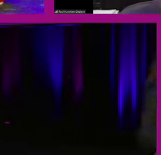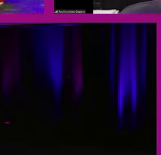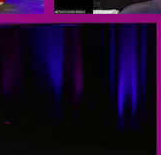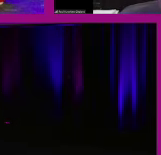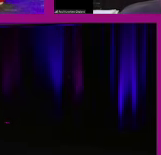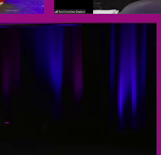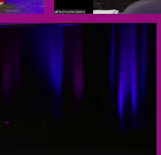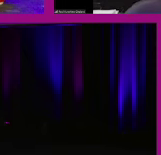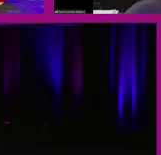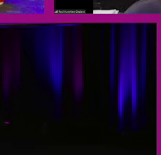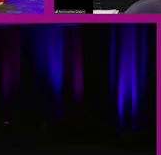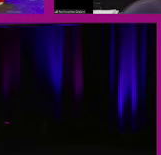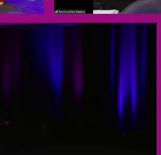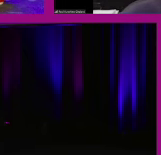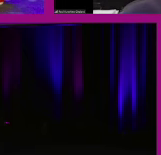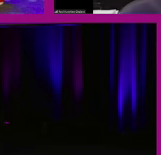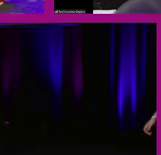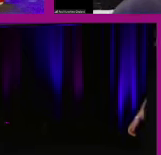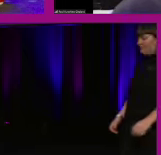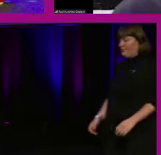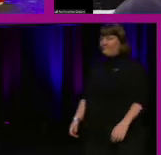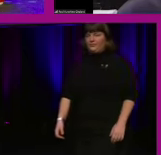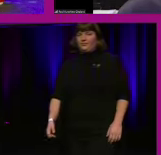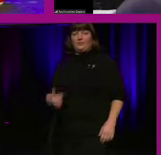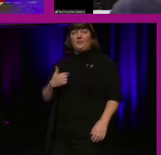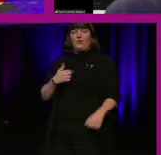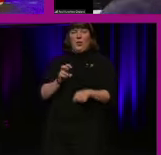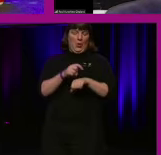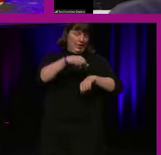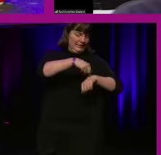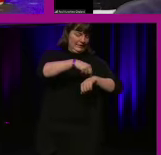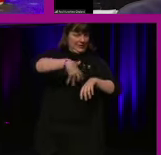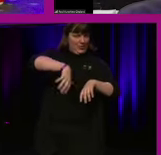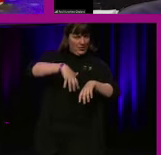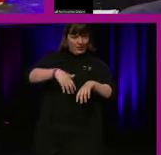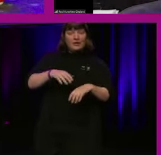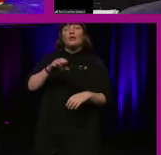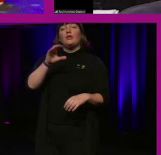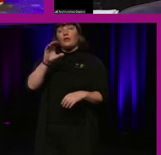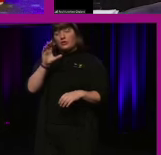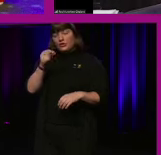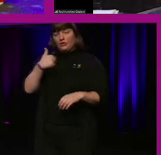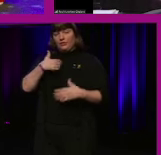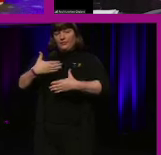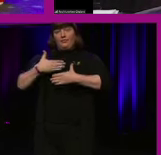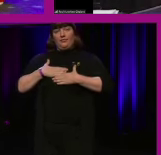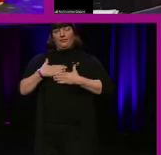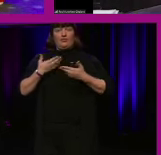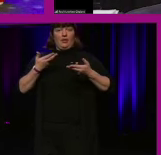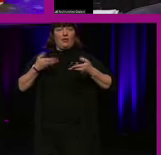is this. I'm just checking my timing here. Is this. Look, I'm a lawyer, and I have to